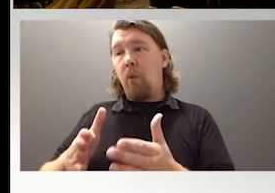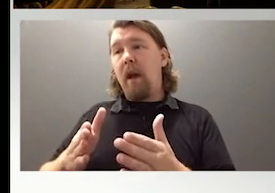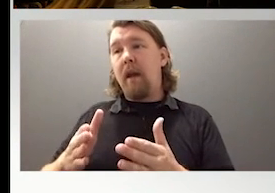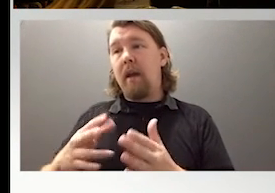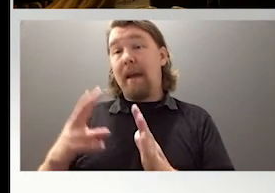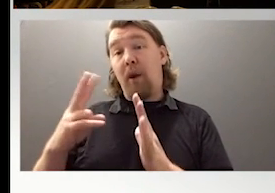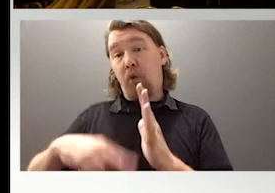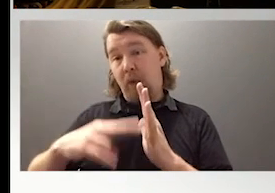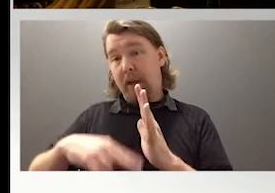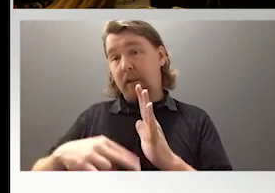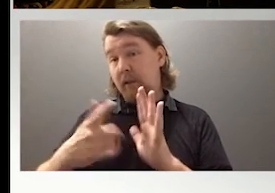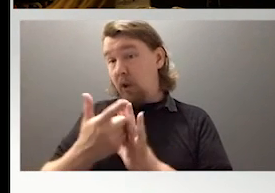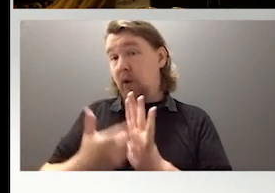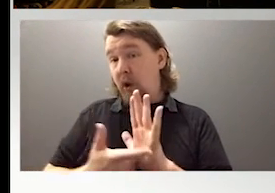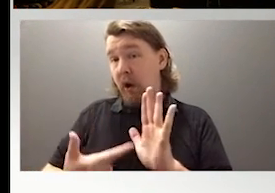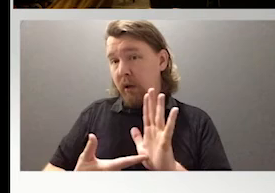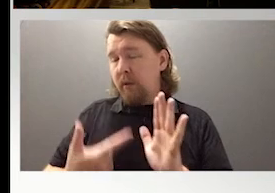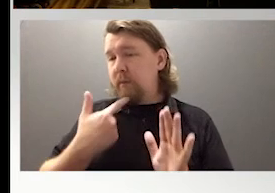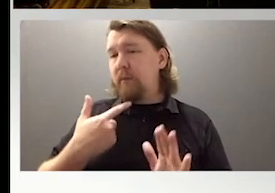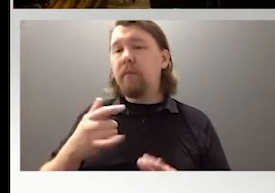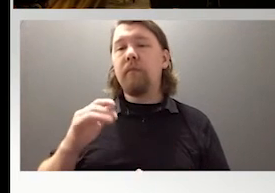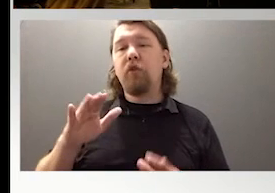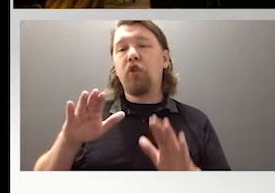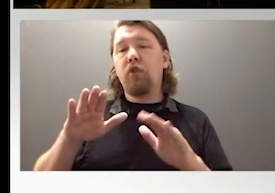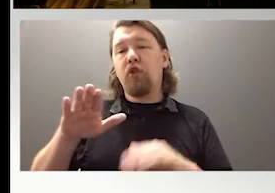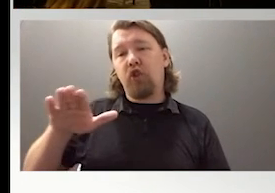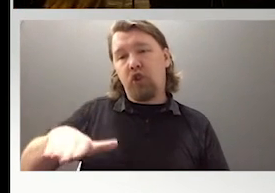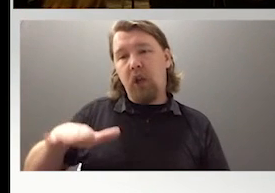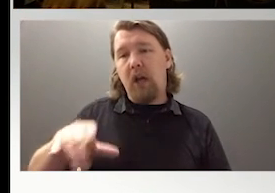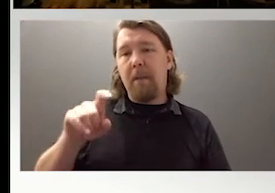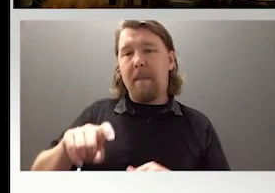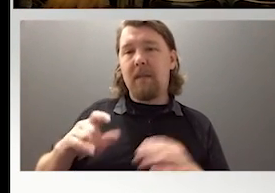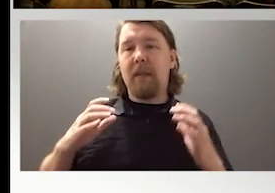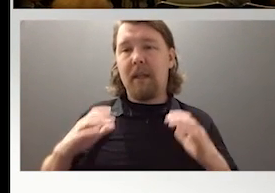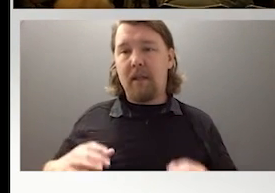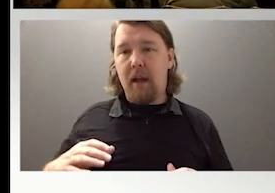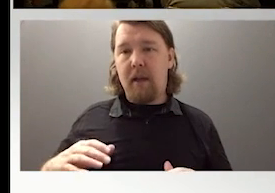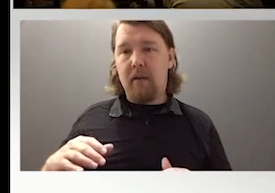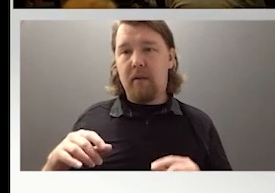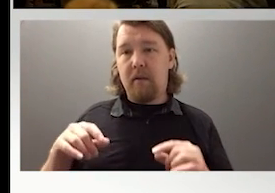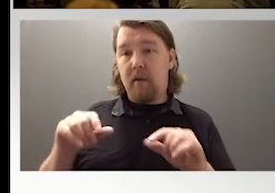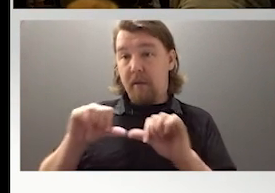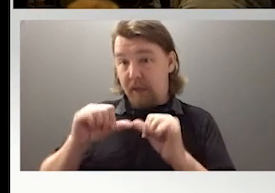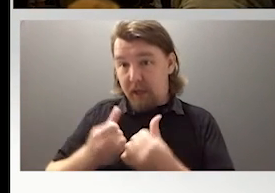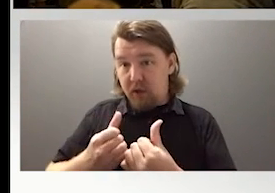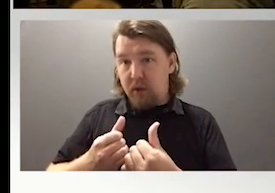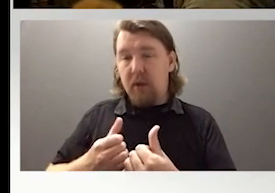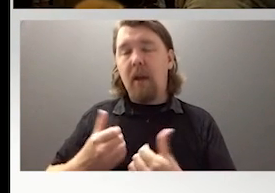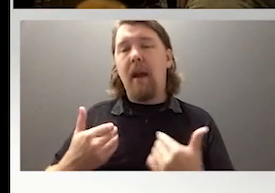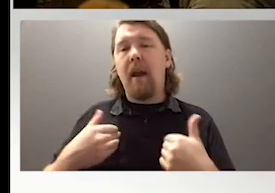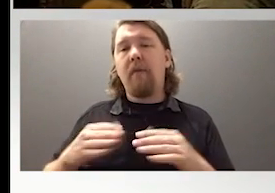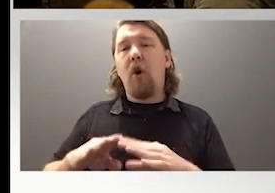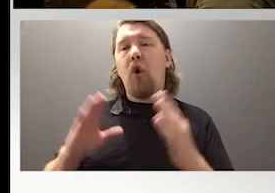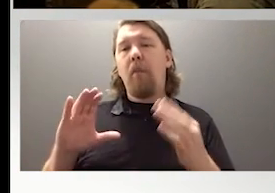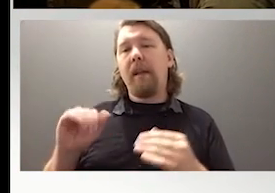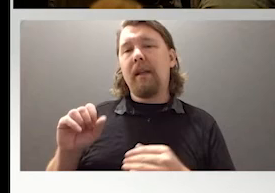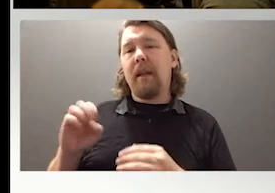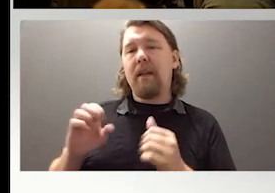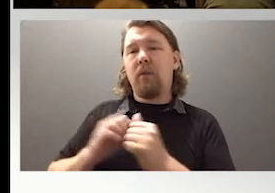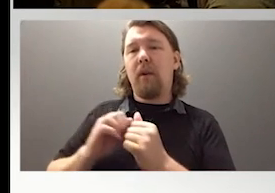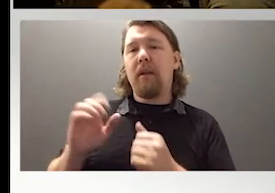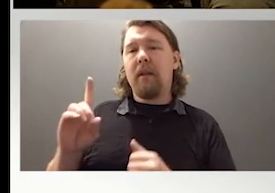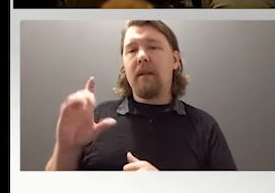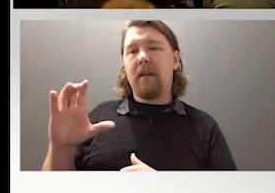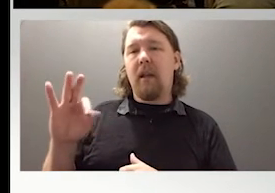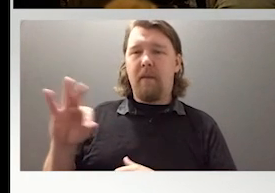it reads in statute is the child has to be a client of the agency and have an open case with DCF, meaning